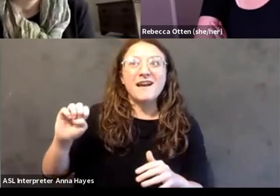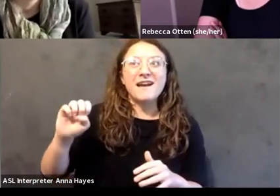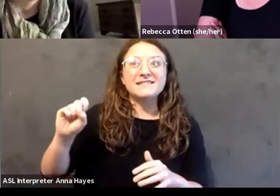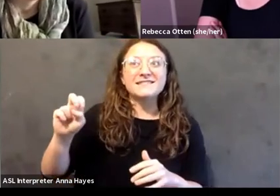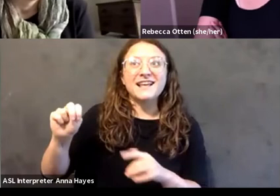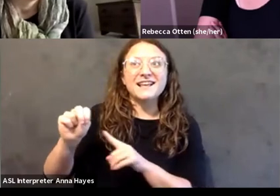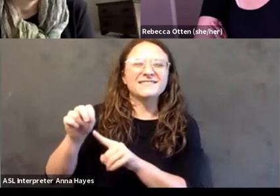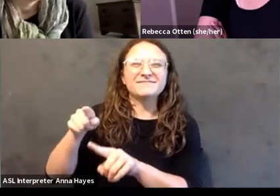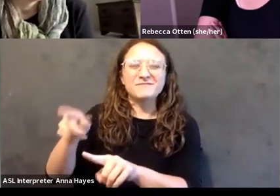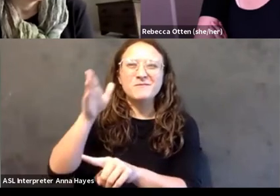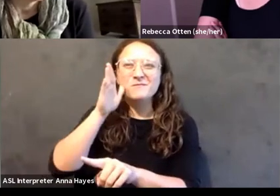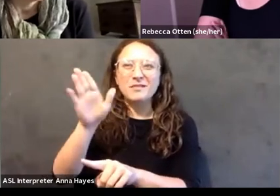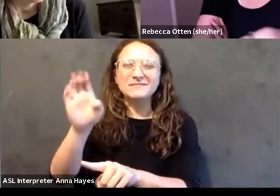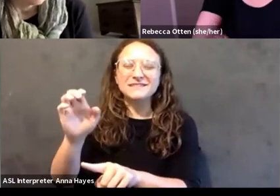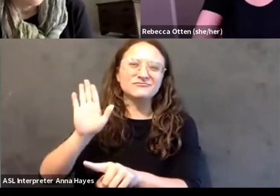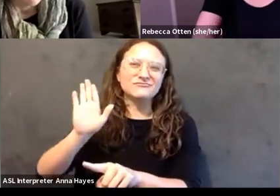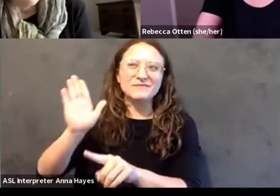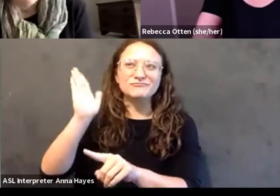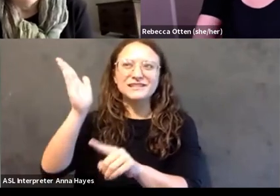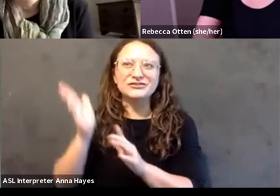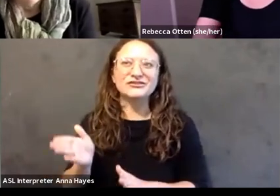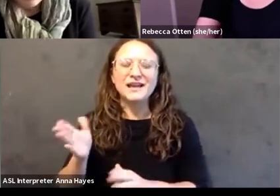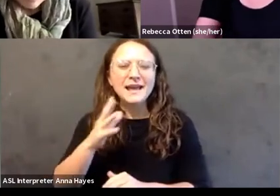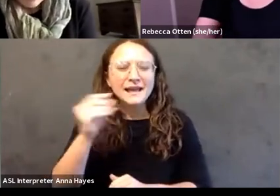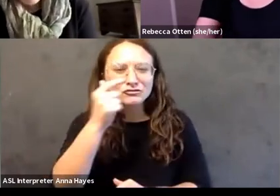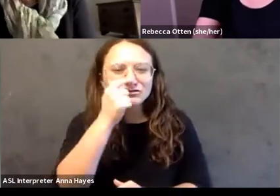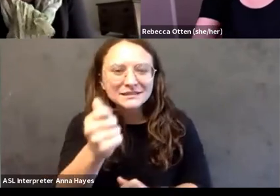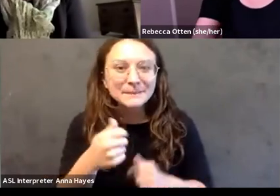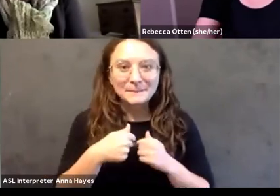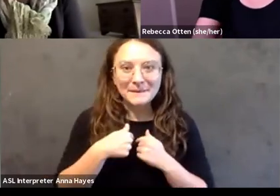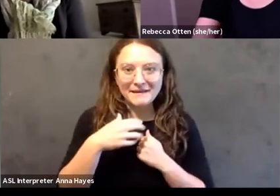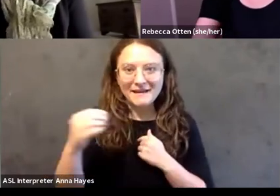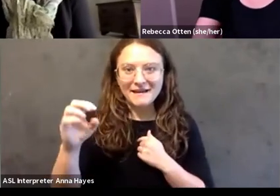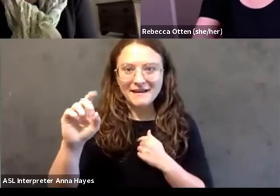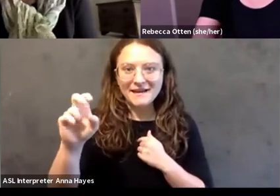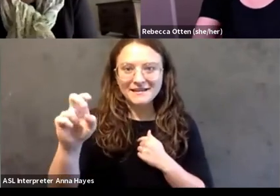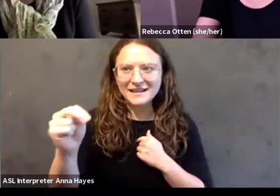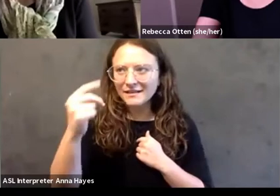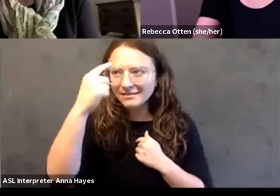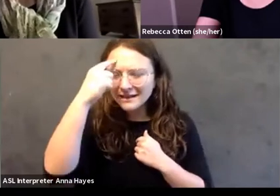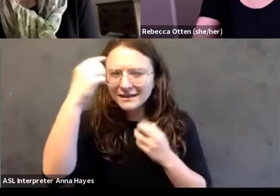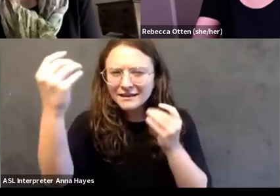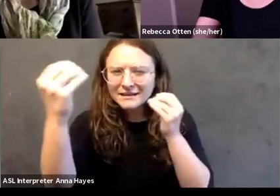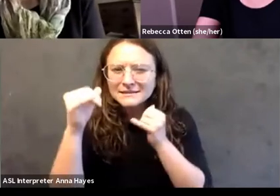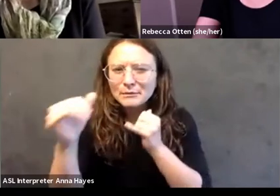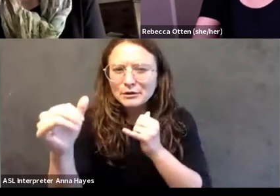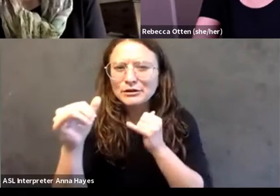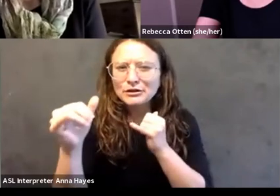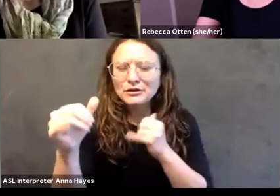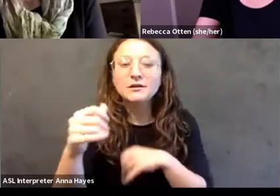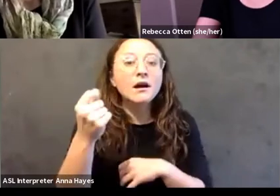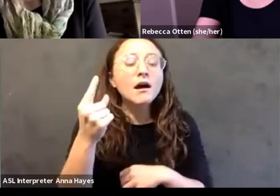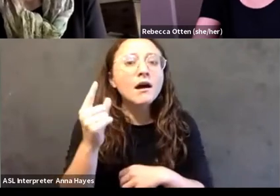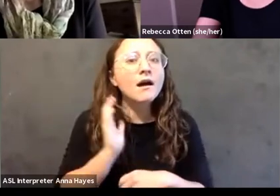And, Edson and I, we think in very similar ways and we come from slightly